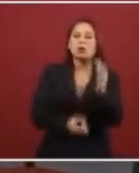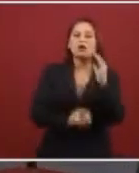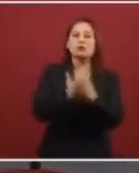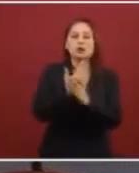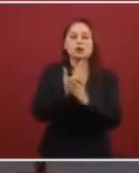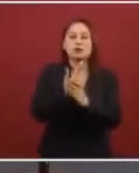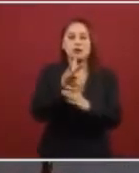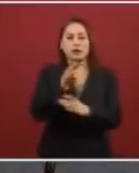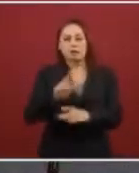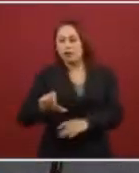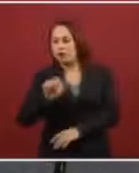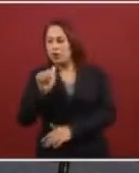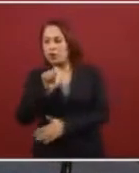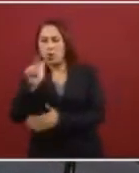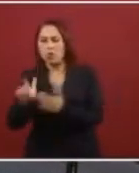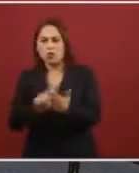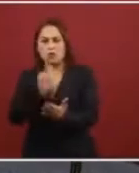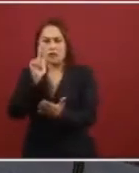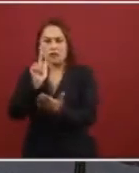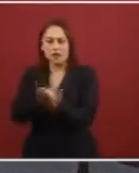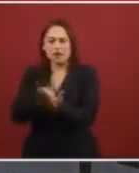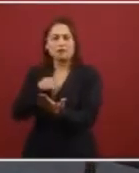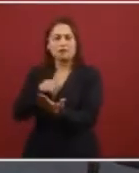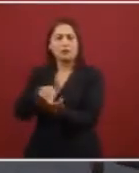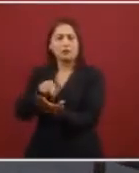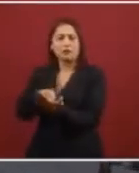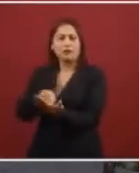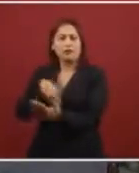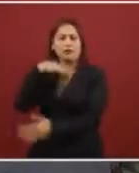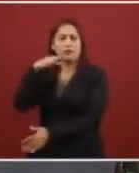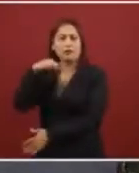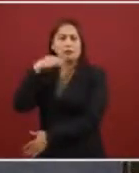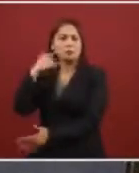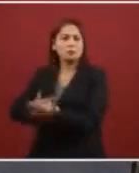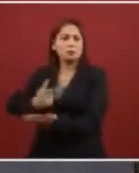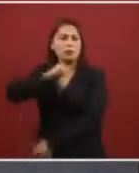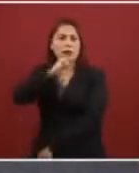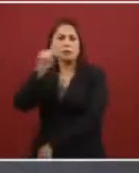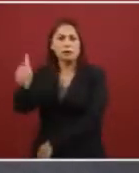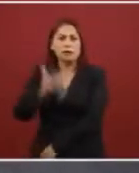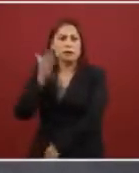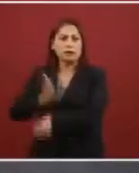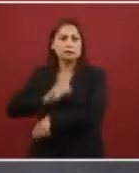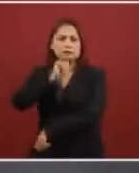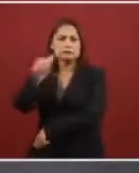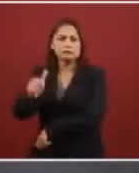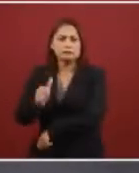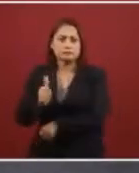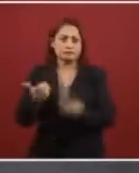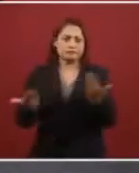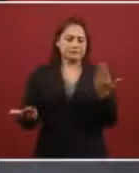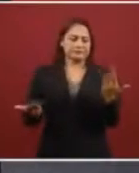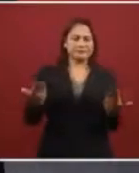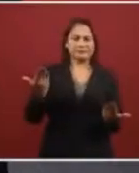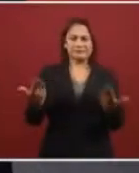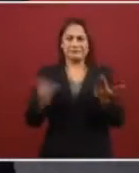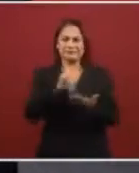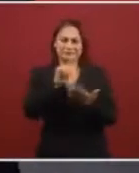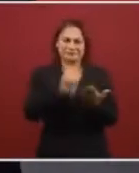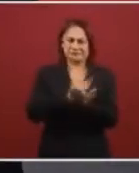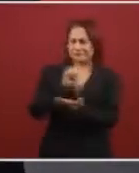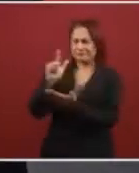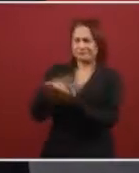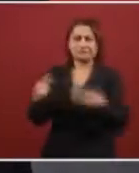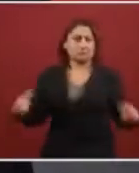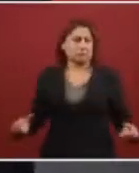great crime. Una vil simulación. It was a counter crear vile